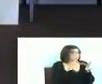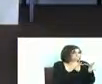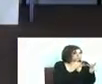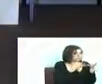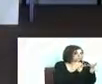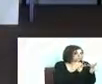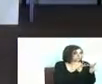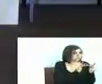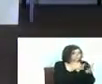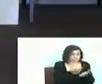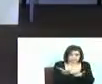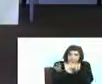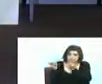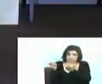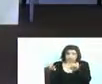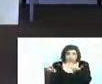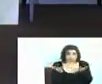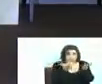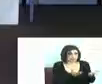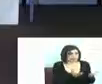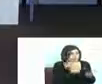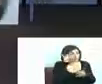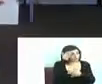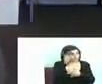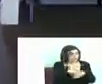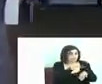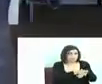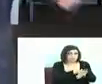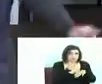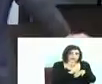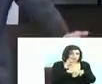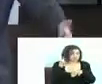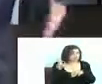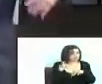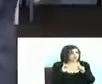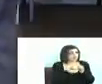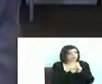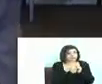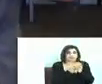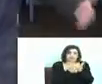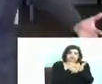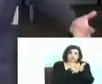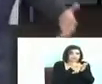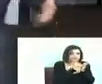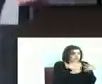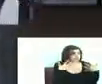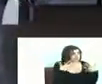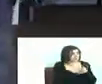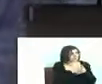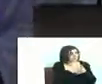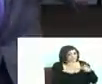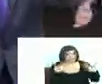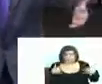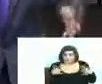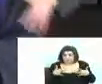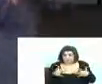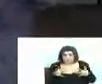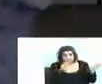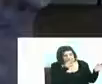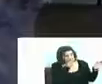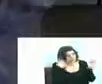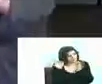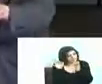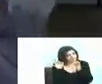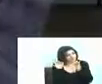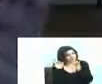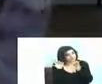pick you up and carry you forward on your journey. And how often does our fear and our anxiety so distract us that we